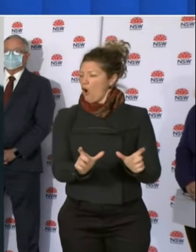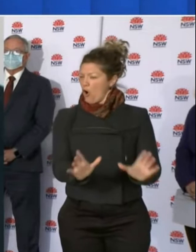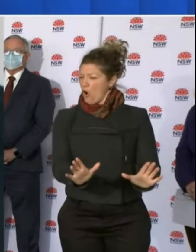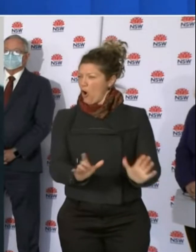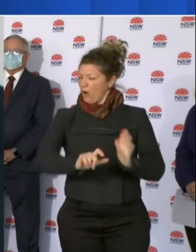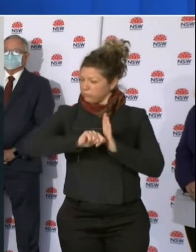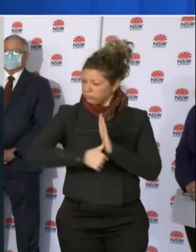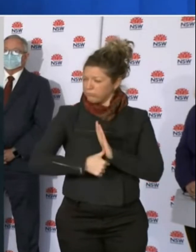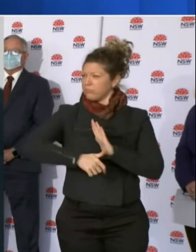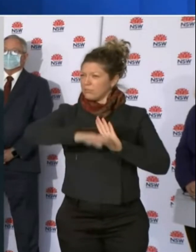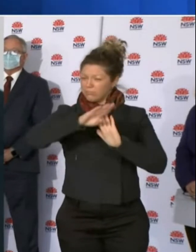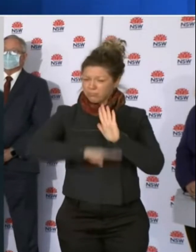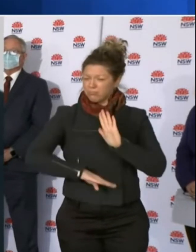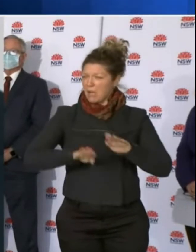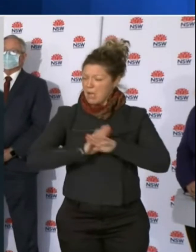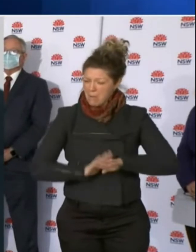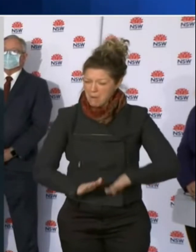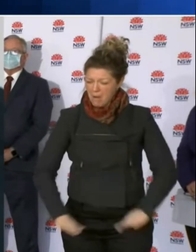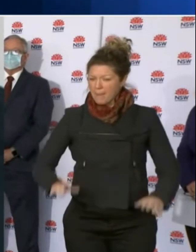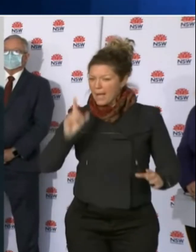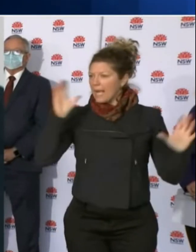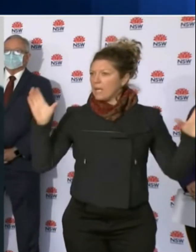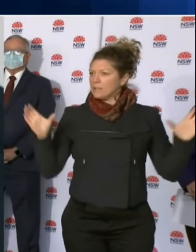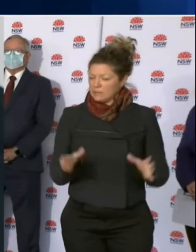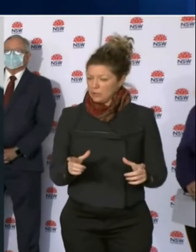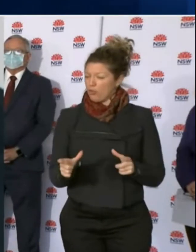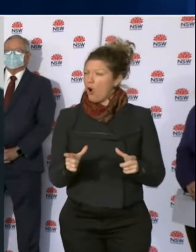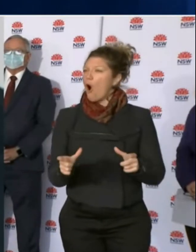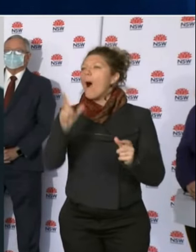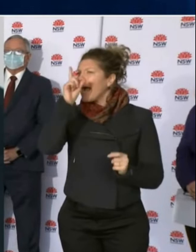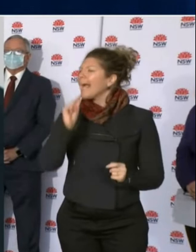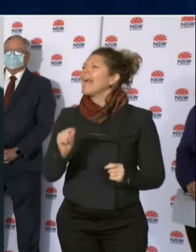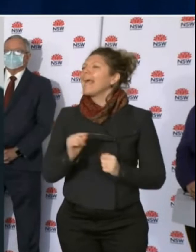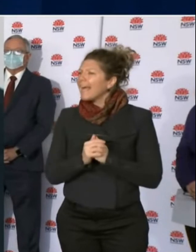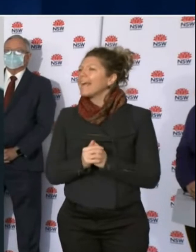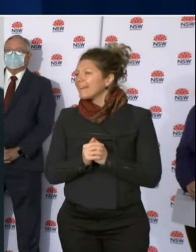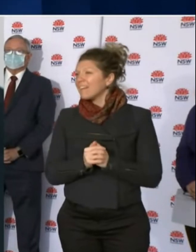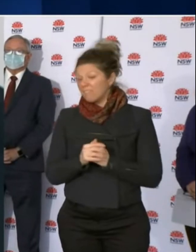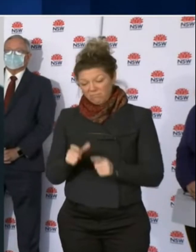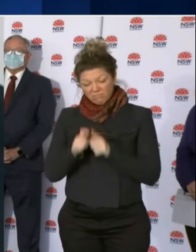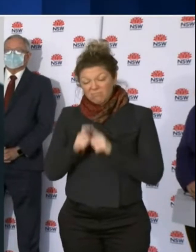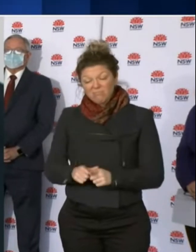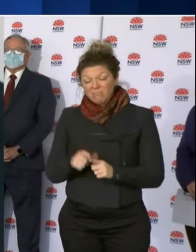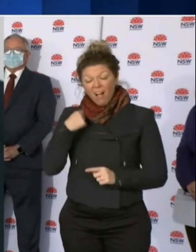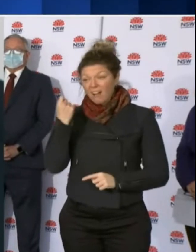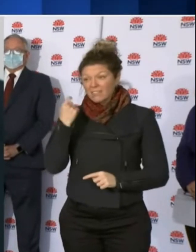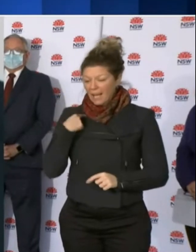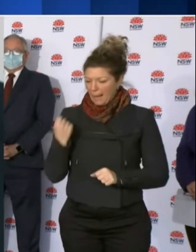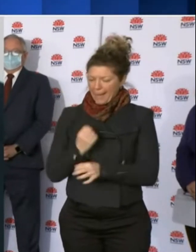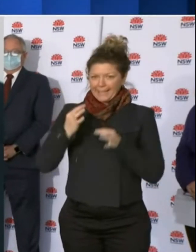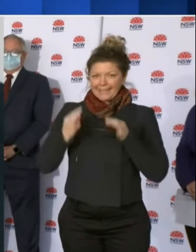I know that if all of us work together, we can quash it. And I know how difficult it is. Believe me, every decision we take,